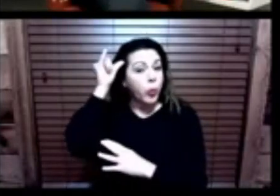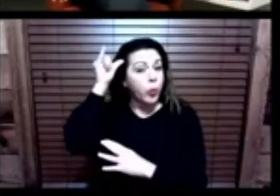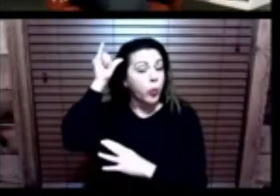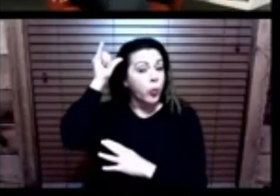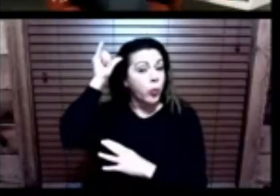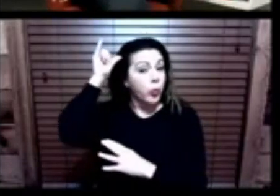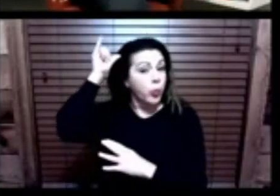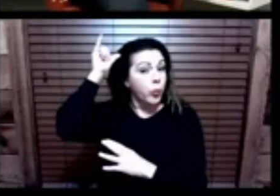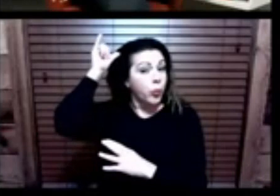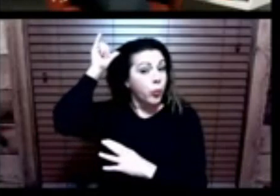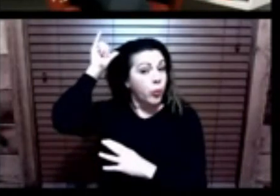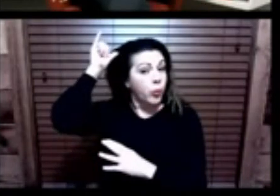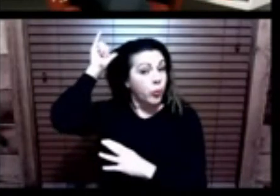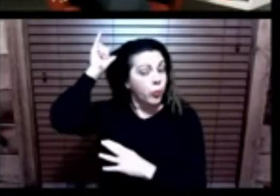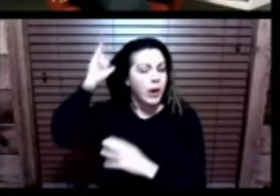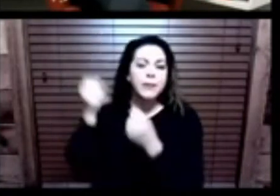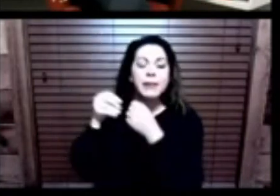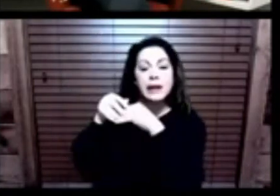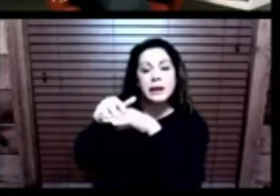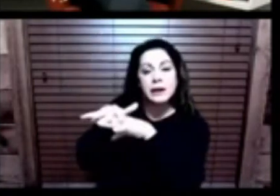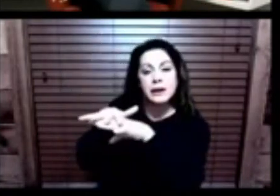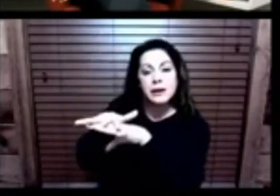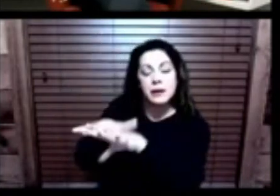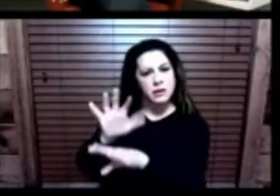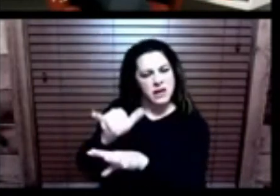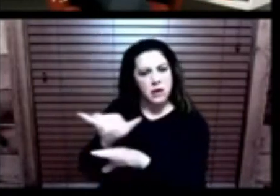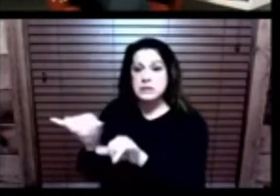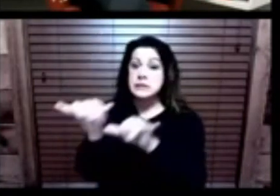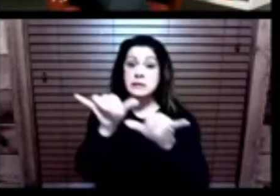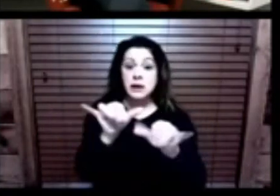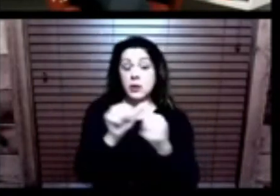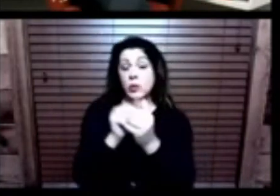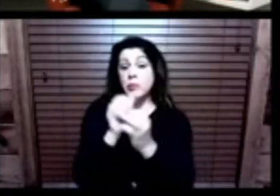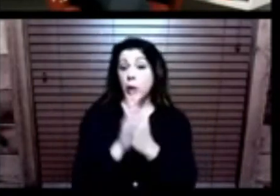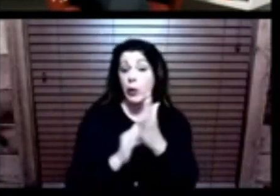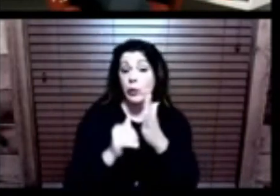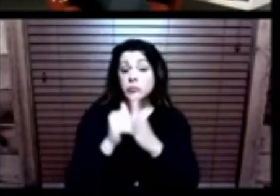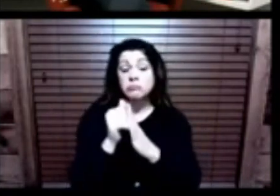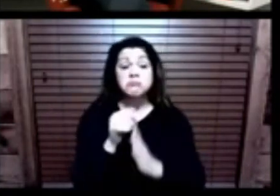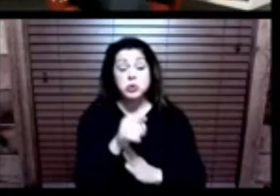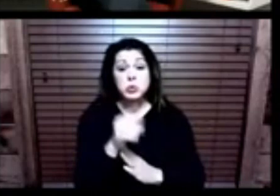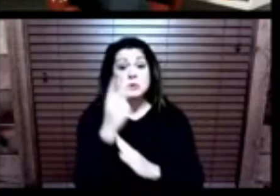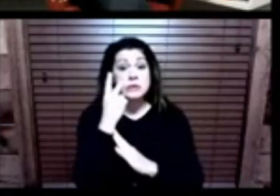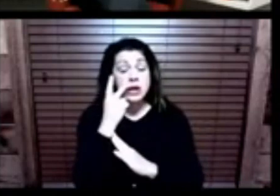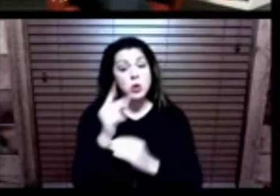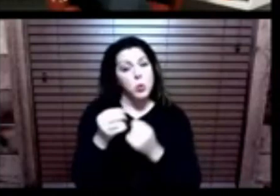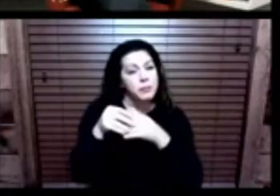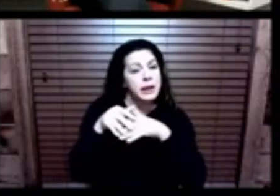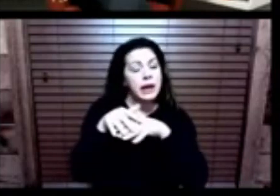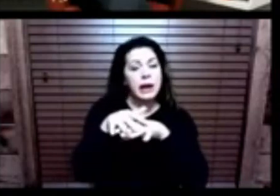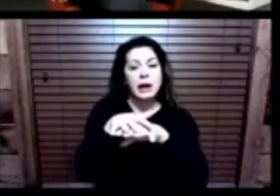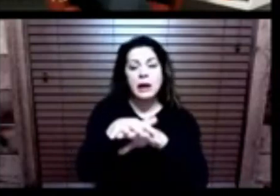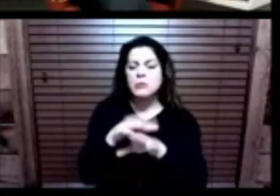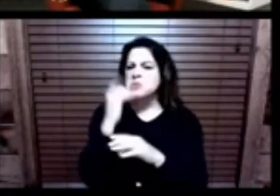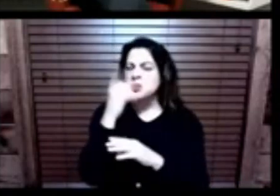can make them blend. And if they're the same value, the right value, it blends in and it don't look muddy or